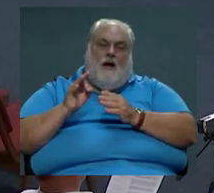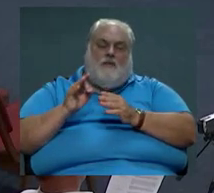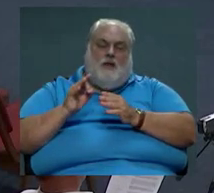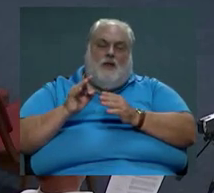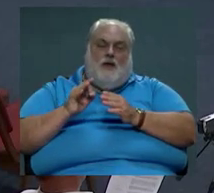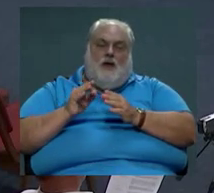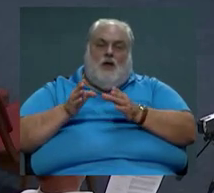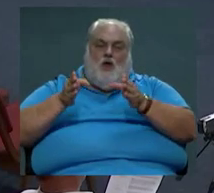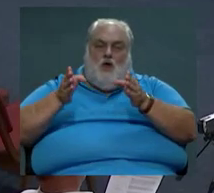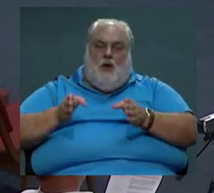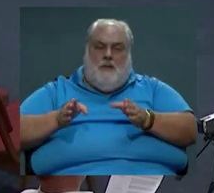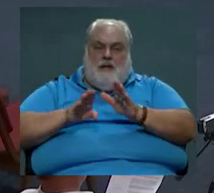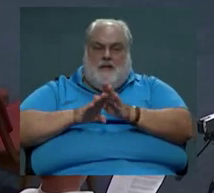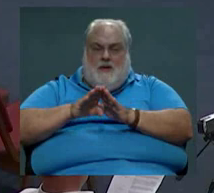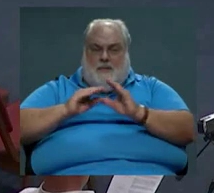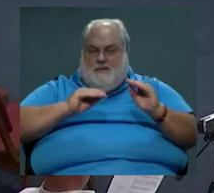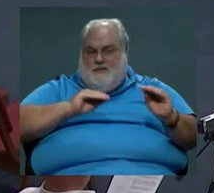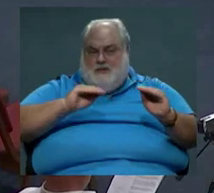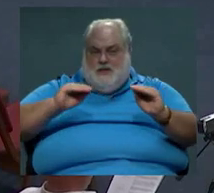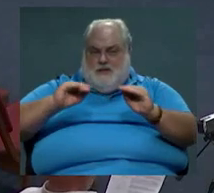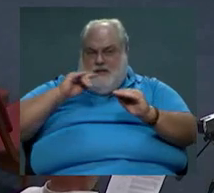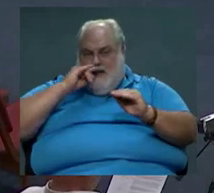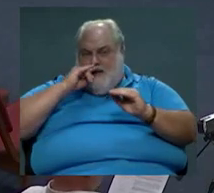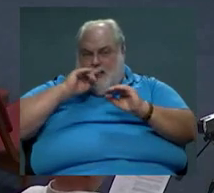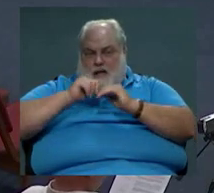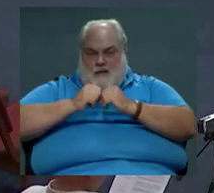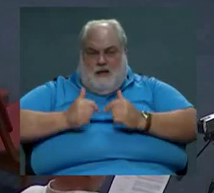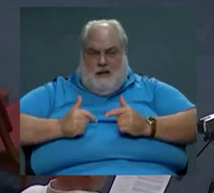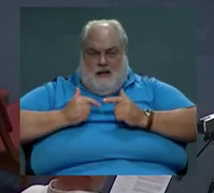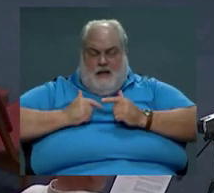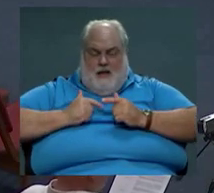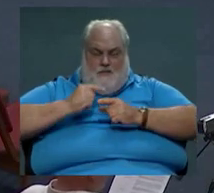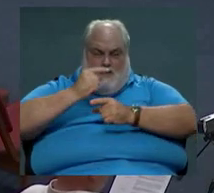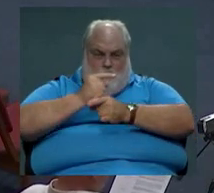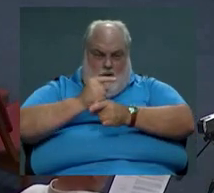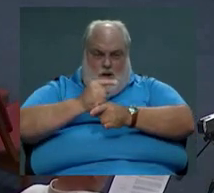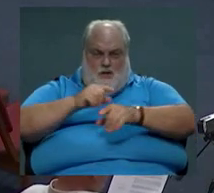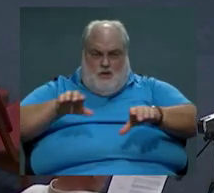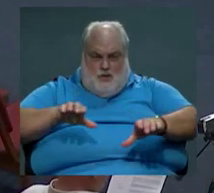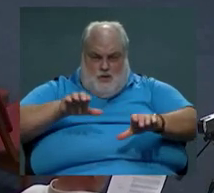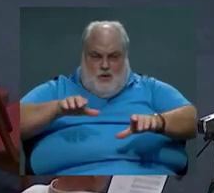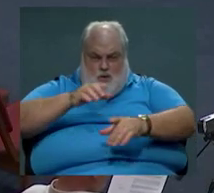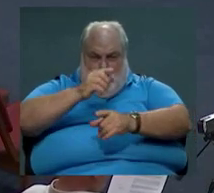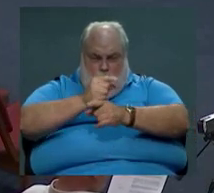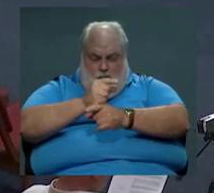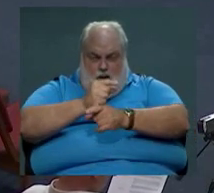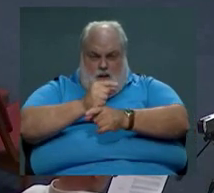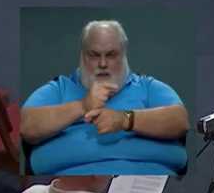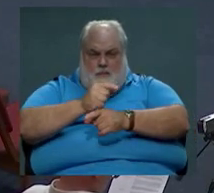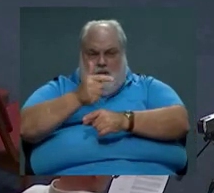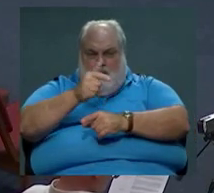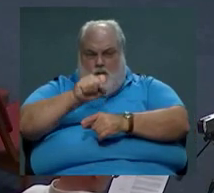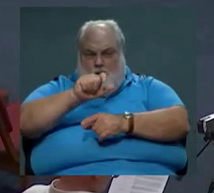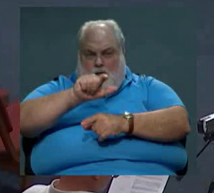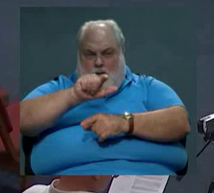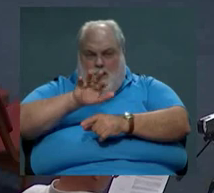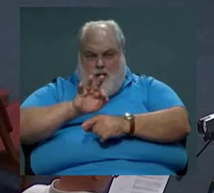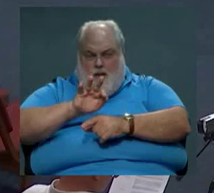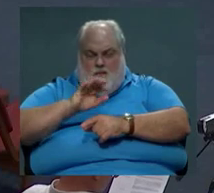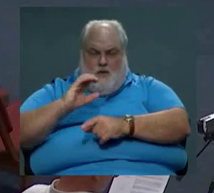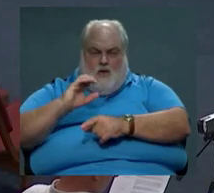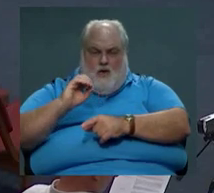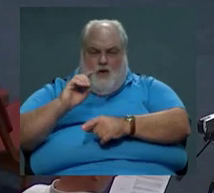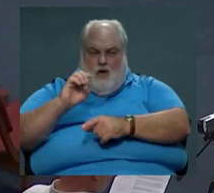human development needs of teaching kids how to live right, do right, basically by the golf code of ethics. So I